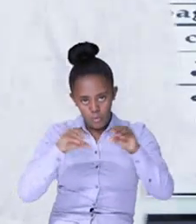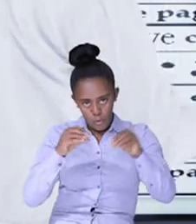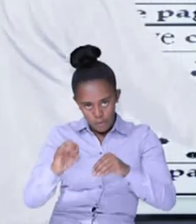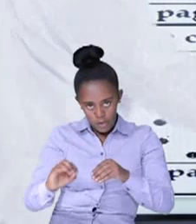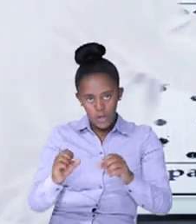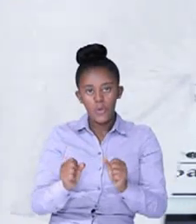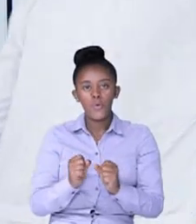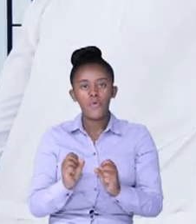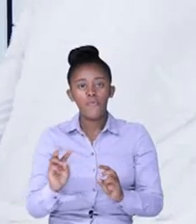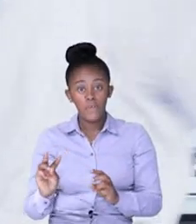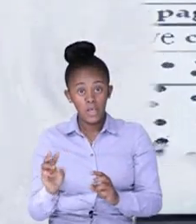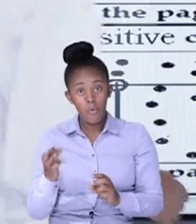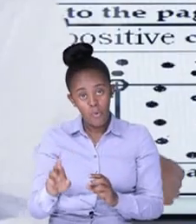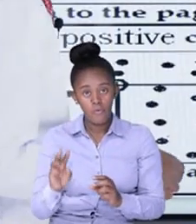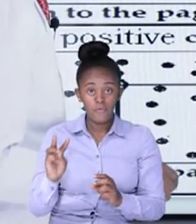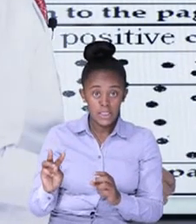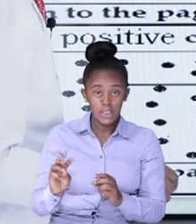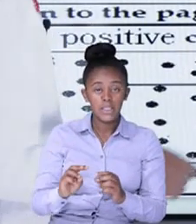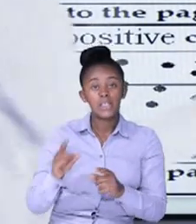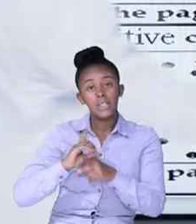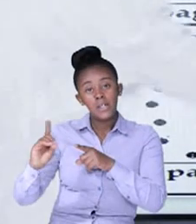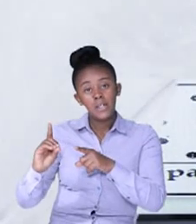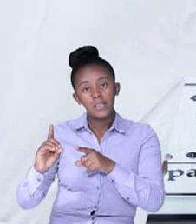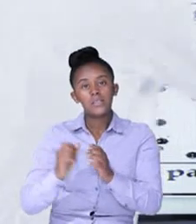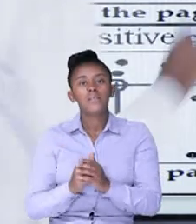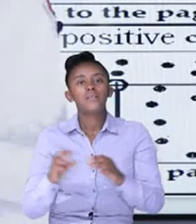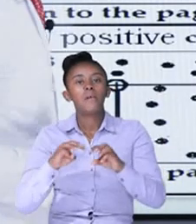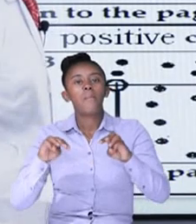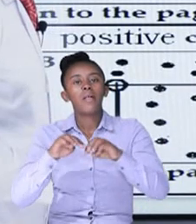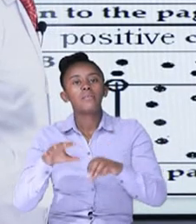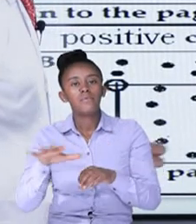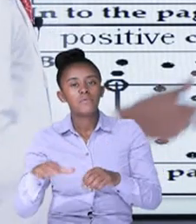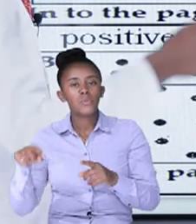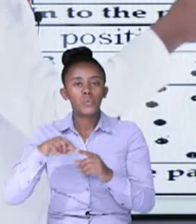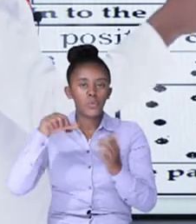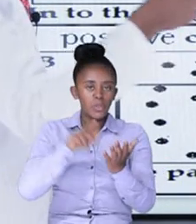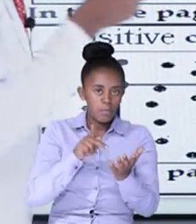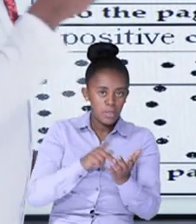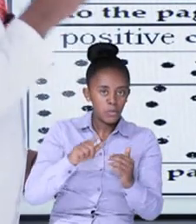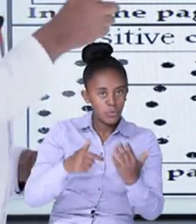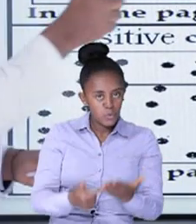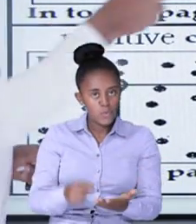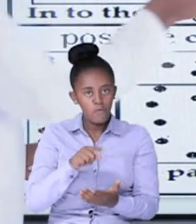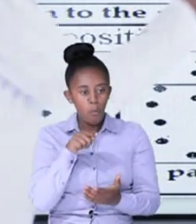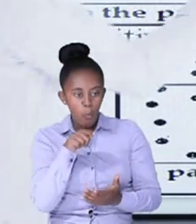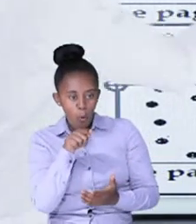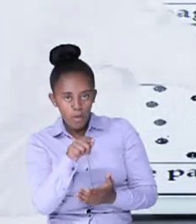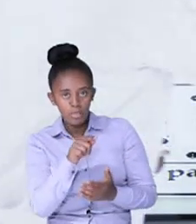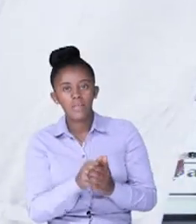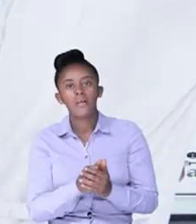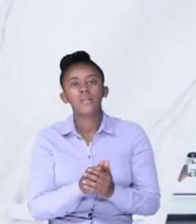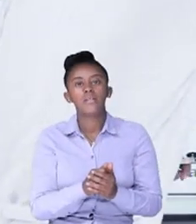with a speed v or velocity v in this direction, and the magnetic field is acting into the page, so you have to point